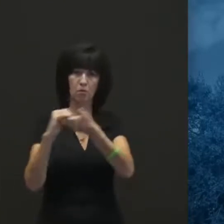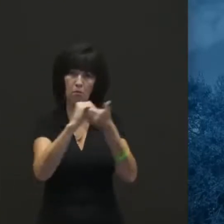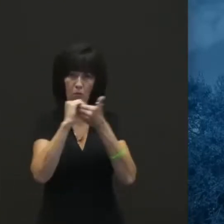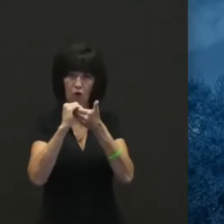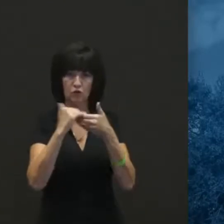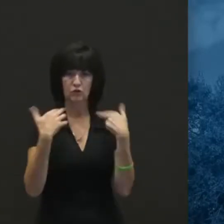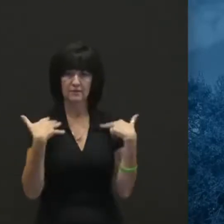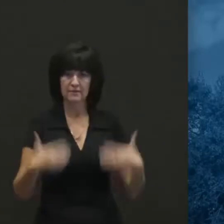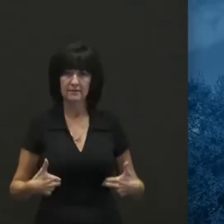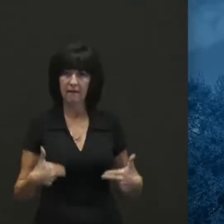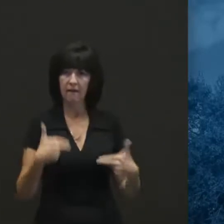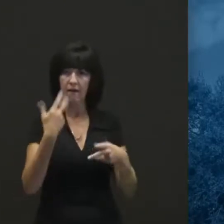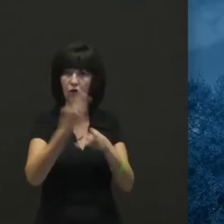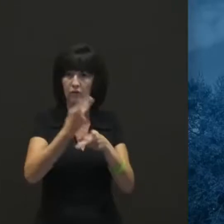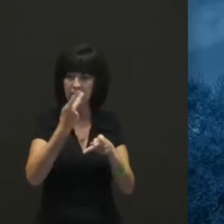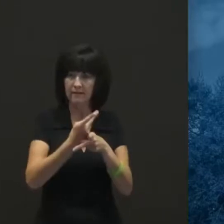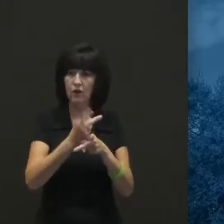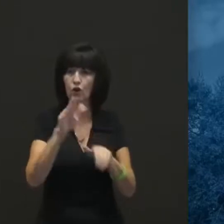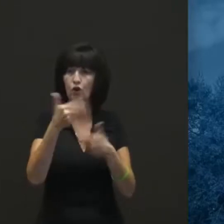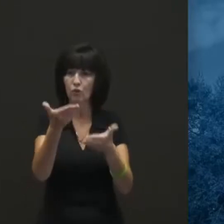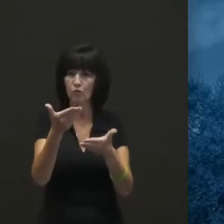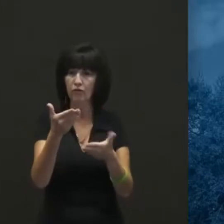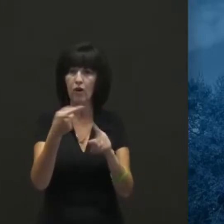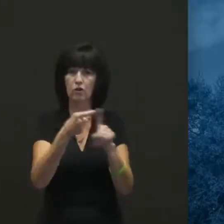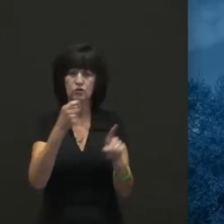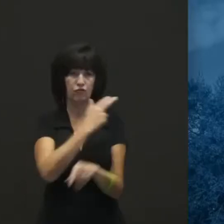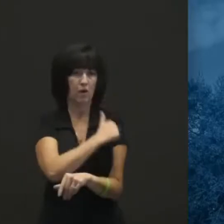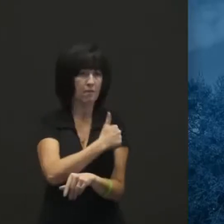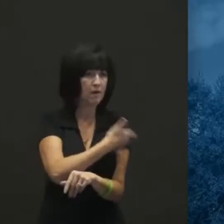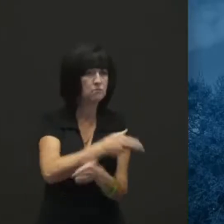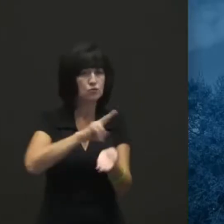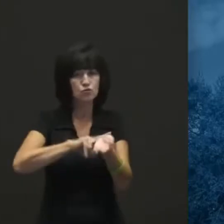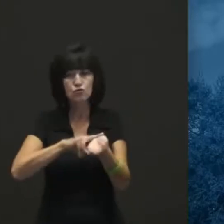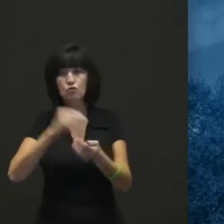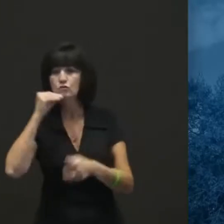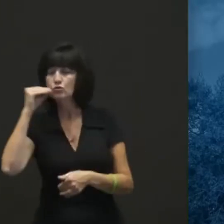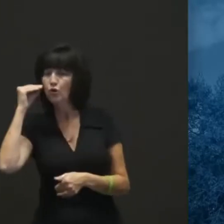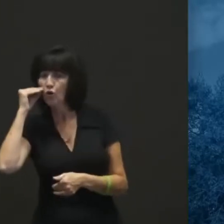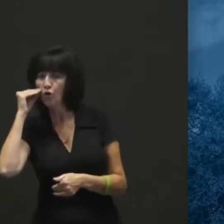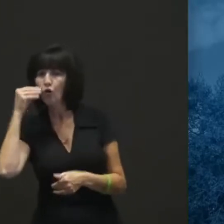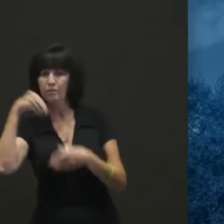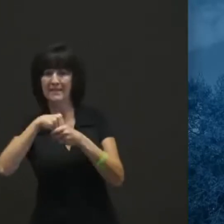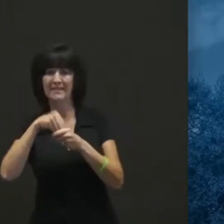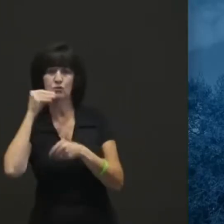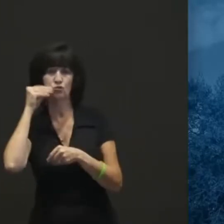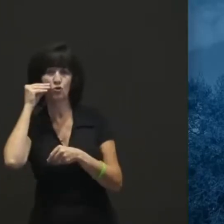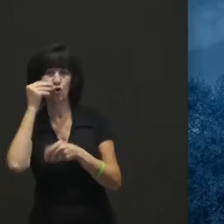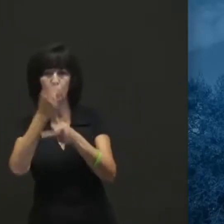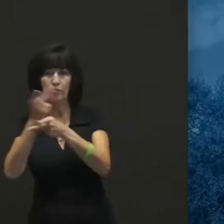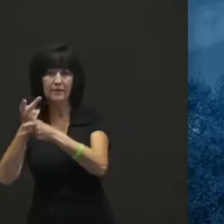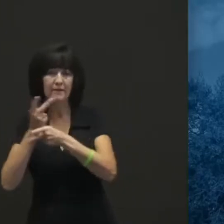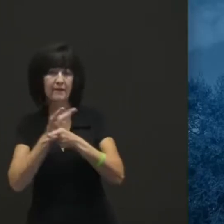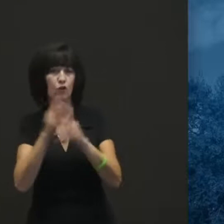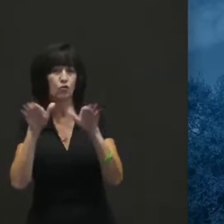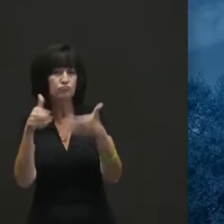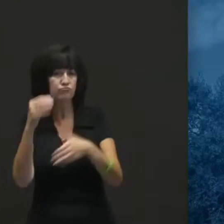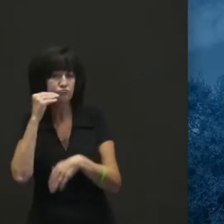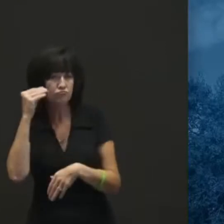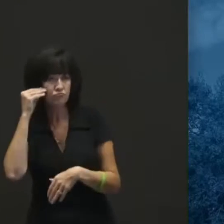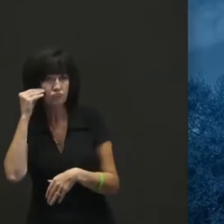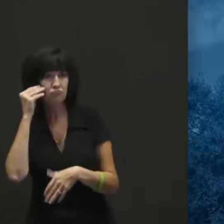providers across Delaware, from our hospitals to nursing homes to in-home care, just incredibly